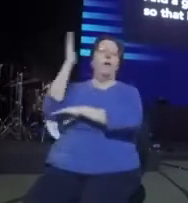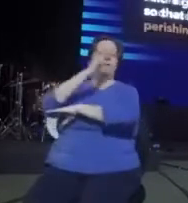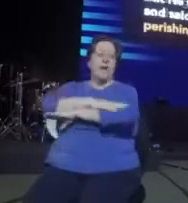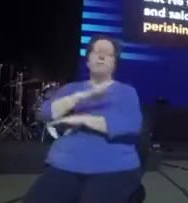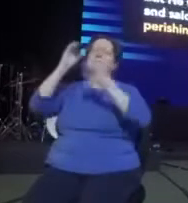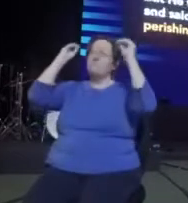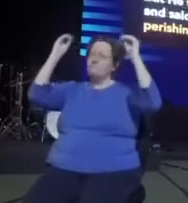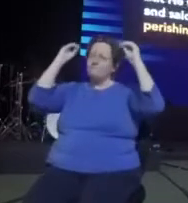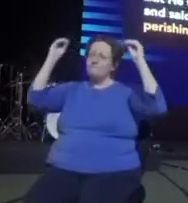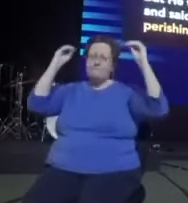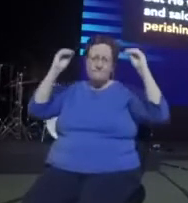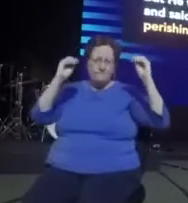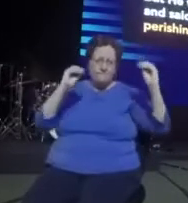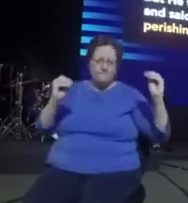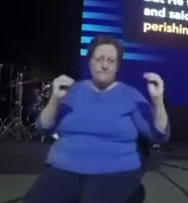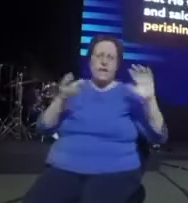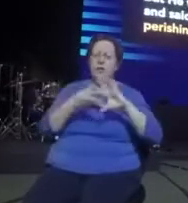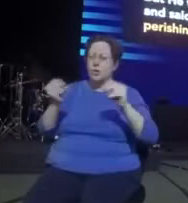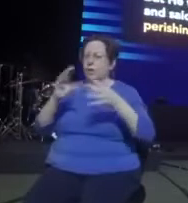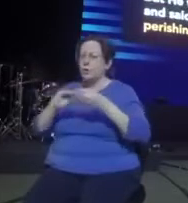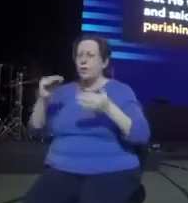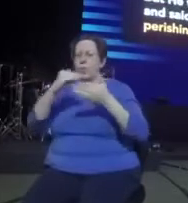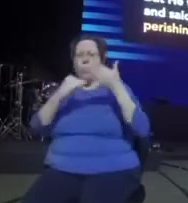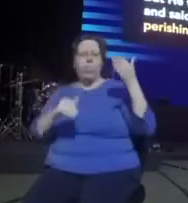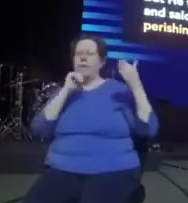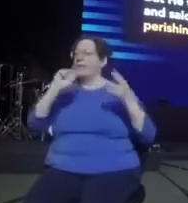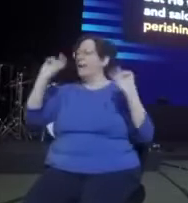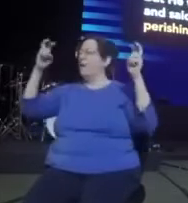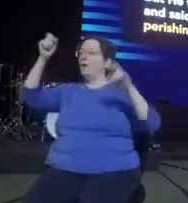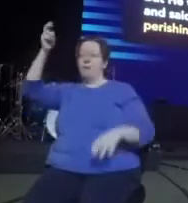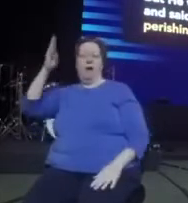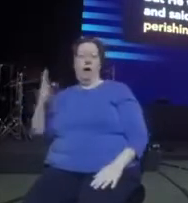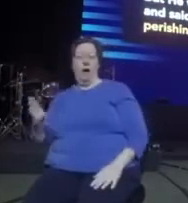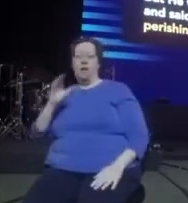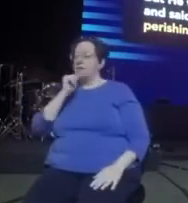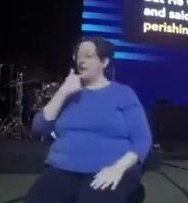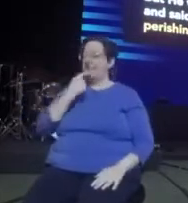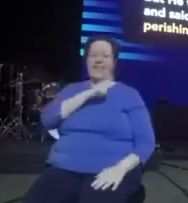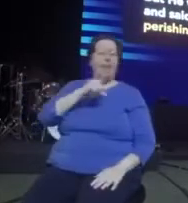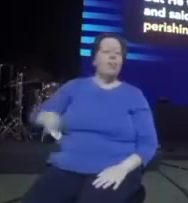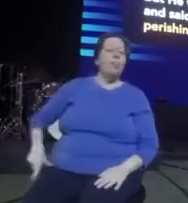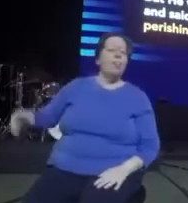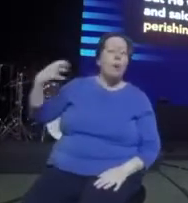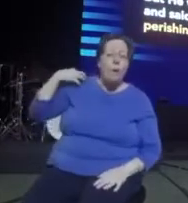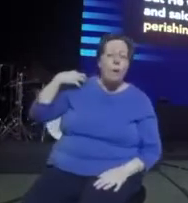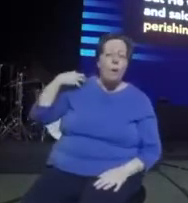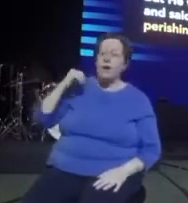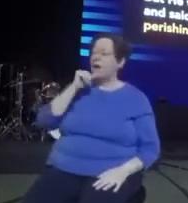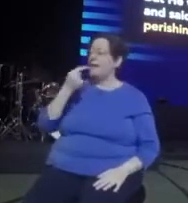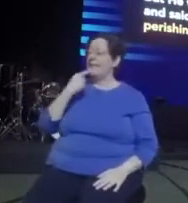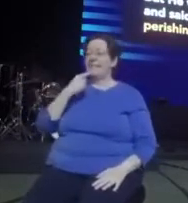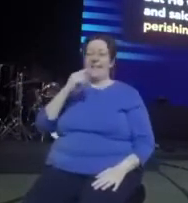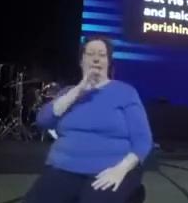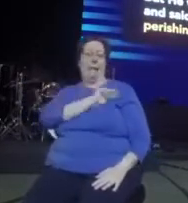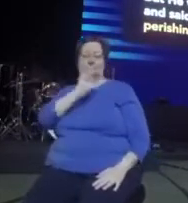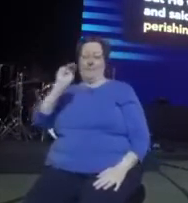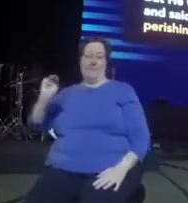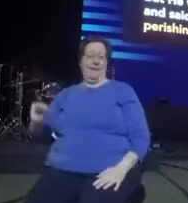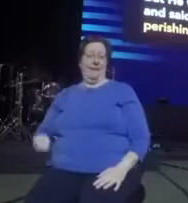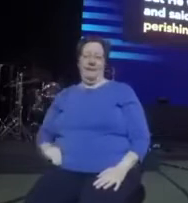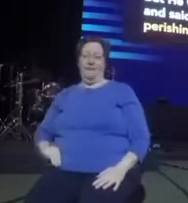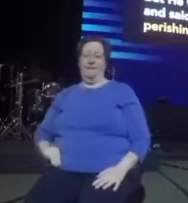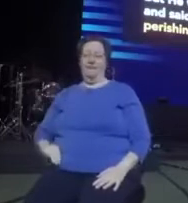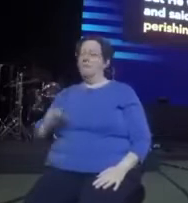over again. They didn't call him God. They didn't call him Lord. They didn't call him the Messiah. They didn't call him